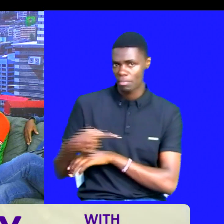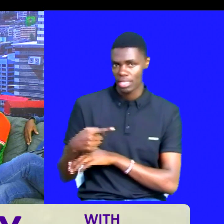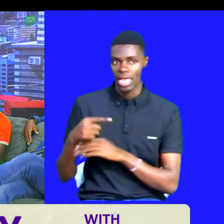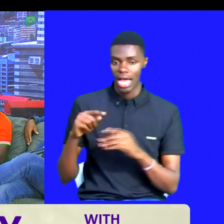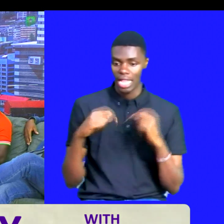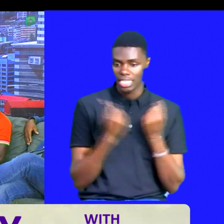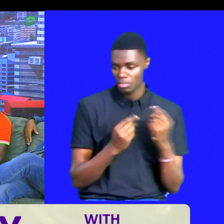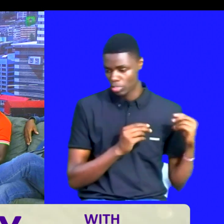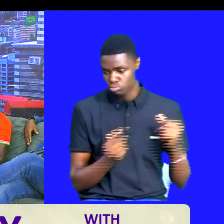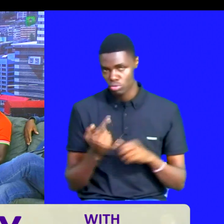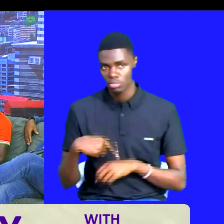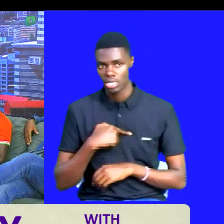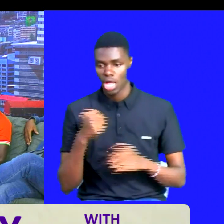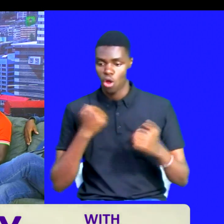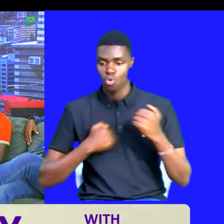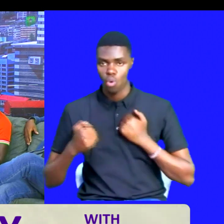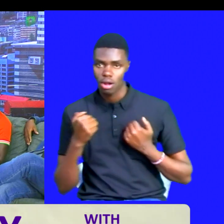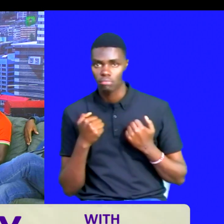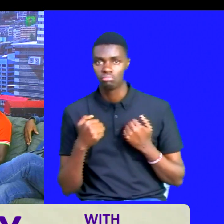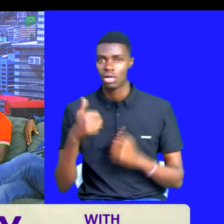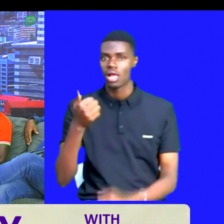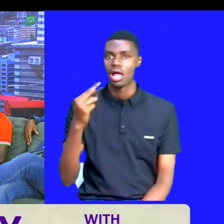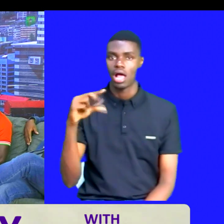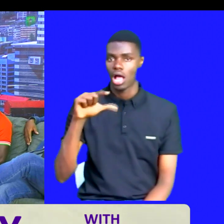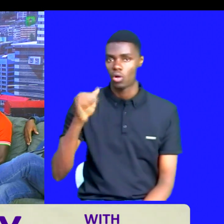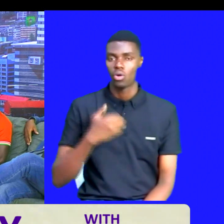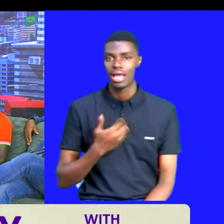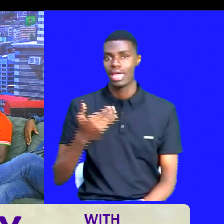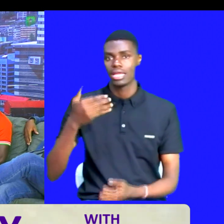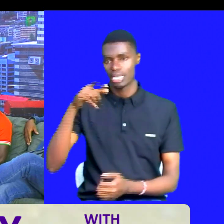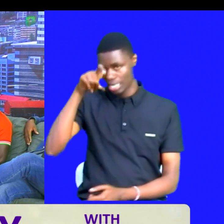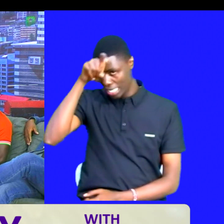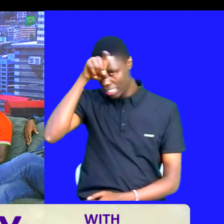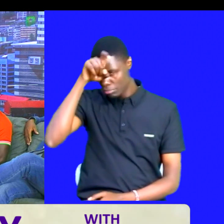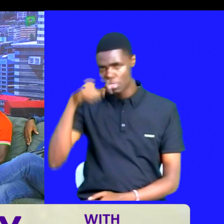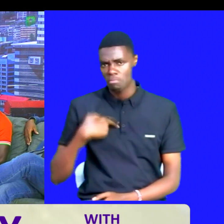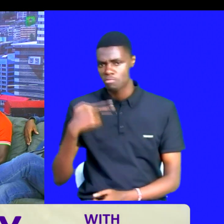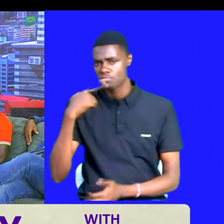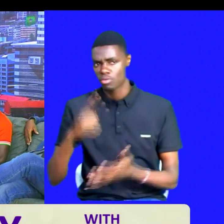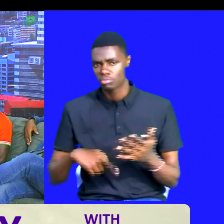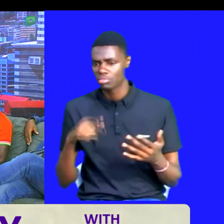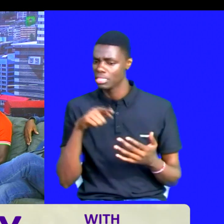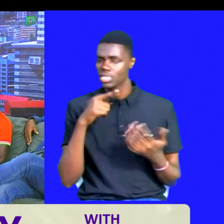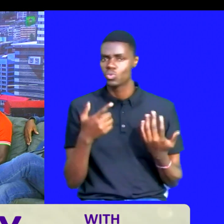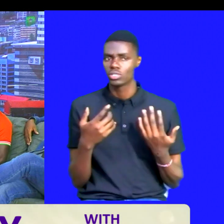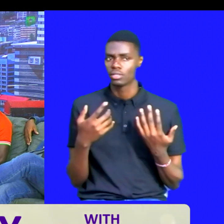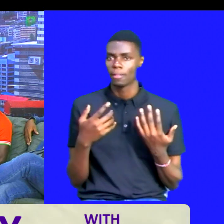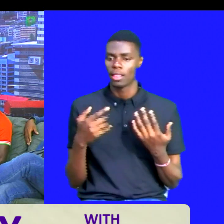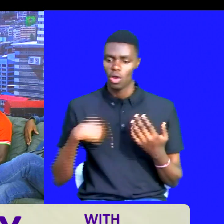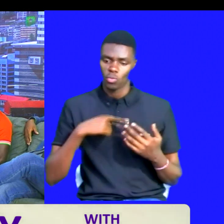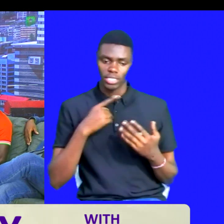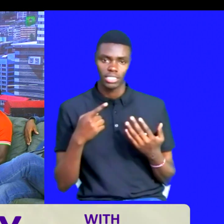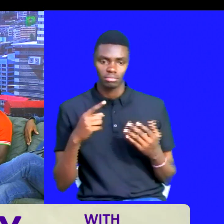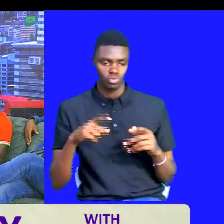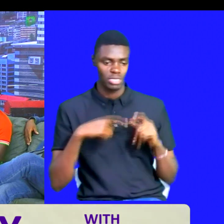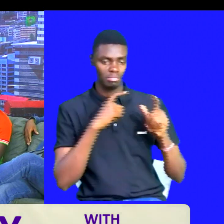us, Rwanda, Angola, and Egypt, I would say that it was a fluke for them. Okay. Because we just gave them. It